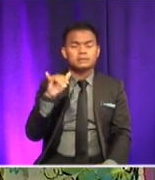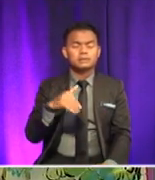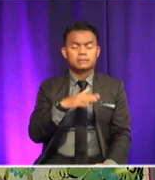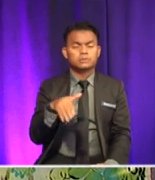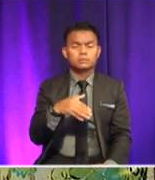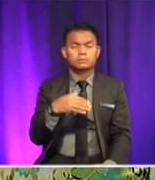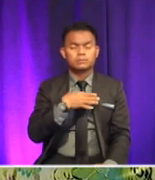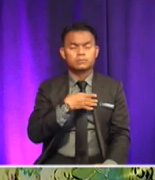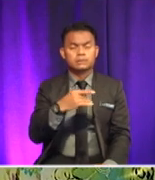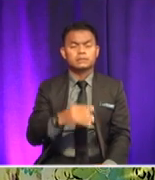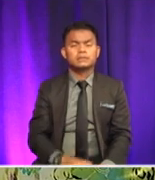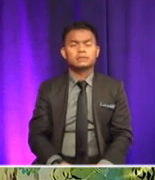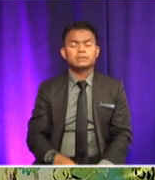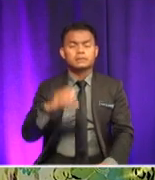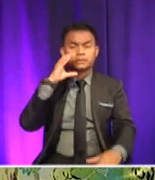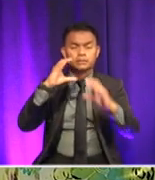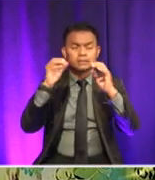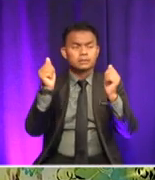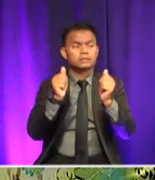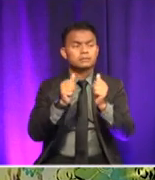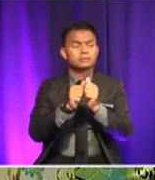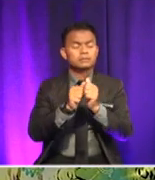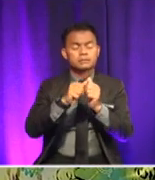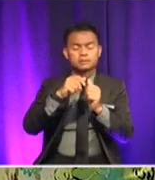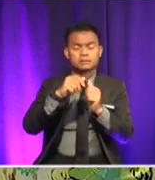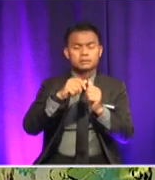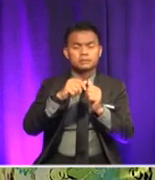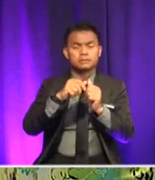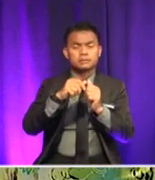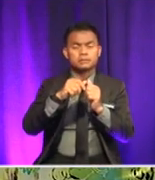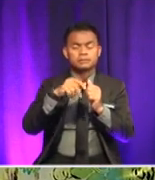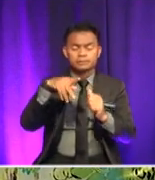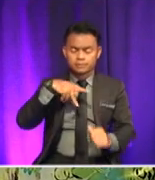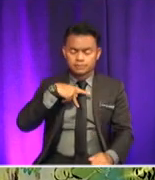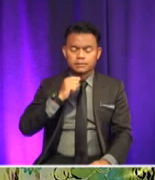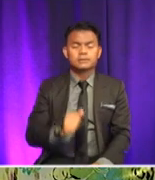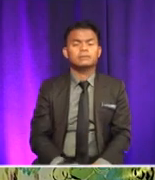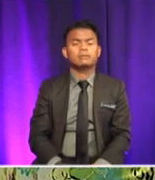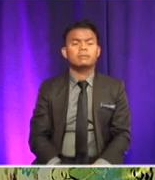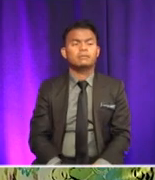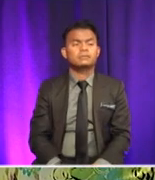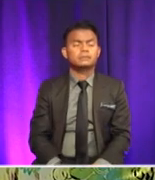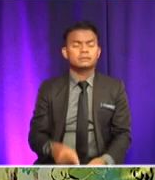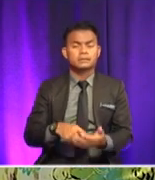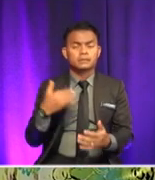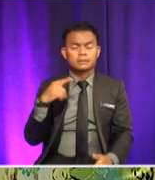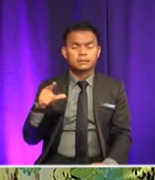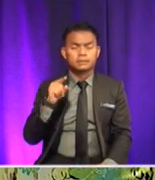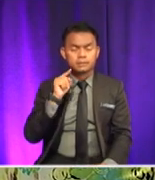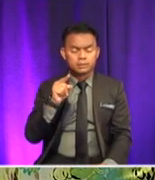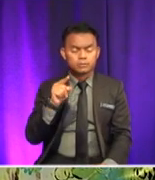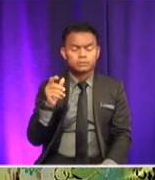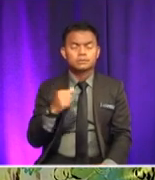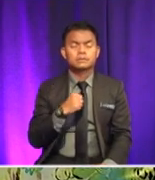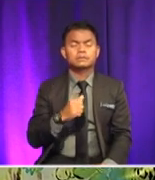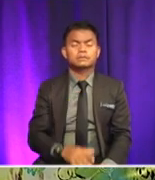much. Communicate an informed, personal and critical response to literary text. So this is your point of view. When you've read that